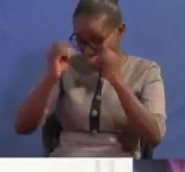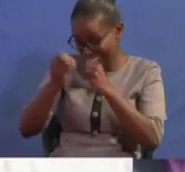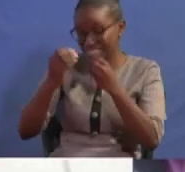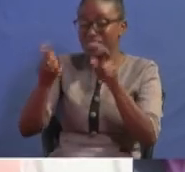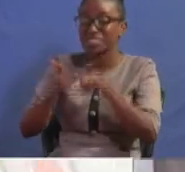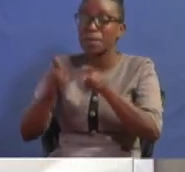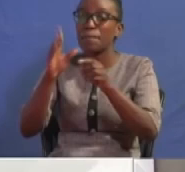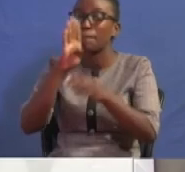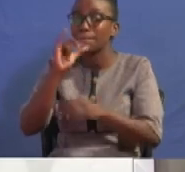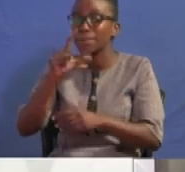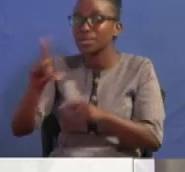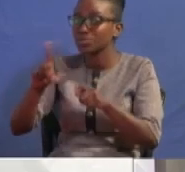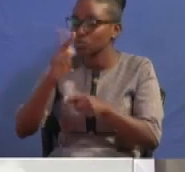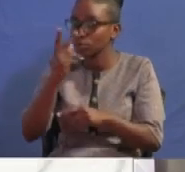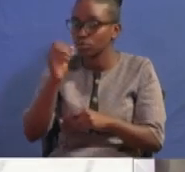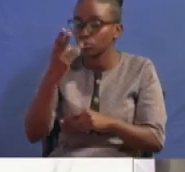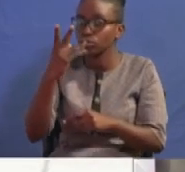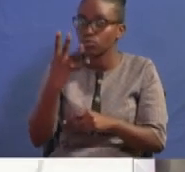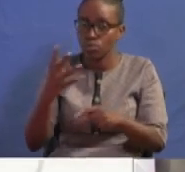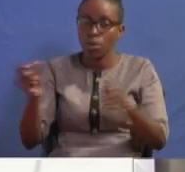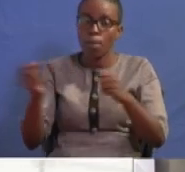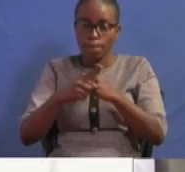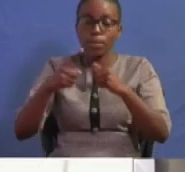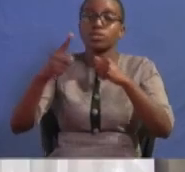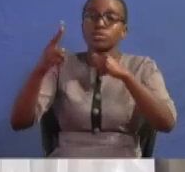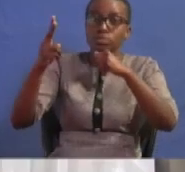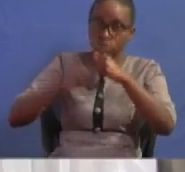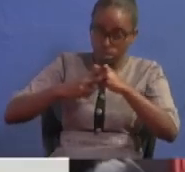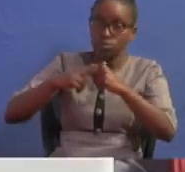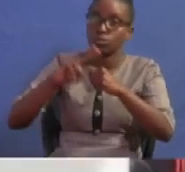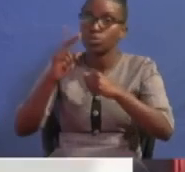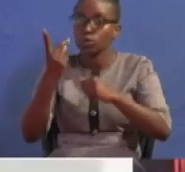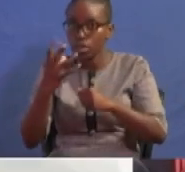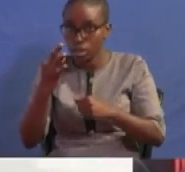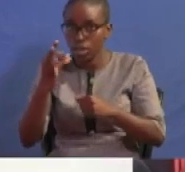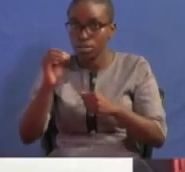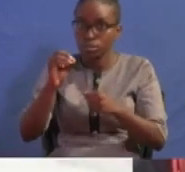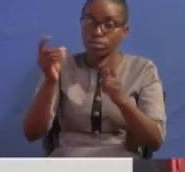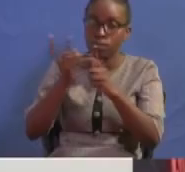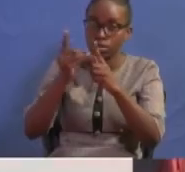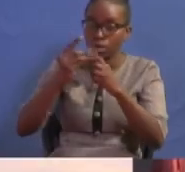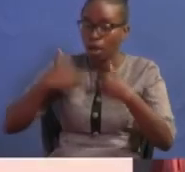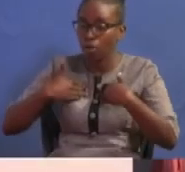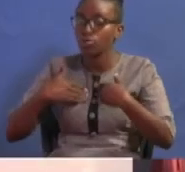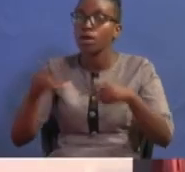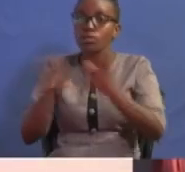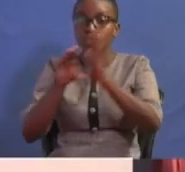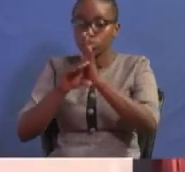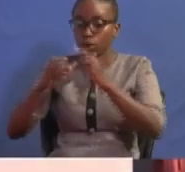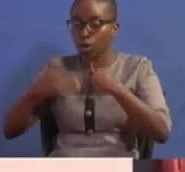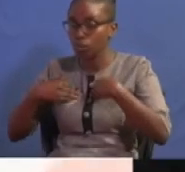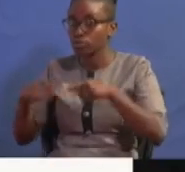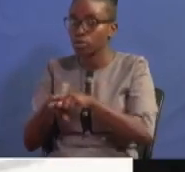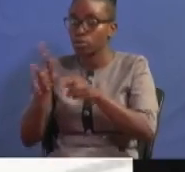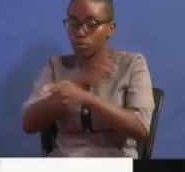presented to Ruto on July 30th, and proposes the establishment of Religious Affairs Commission to oversee religious matters,